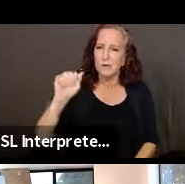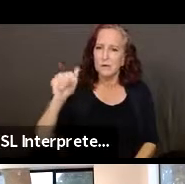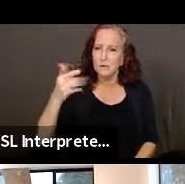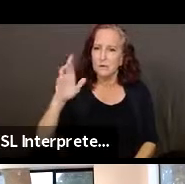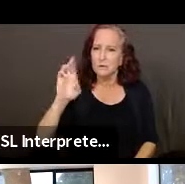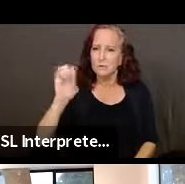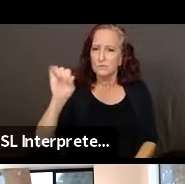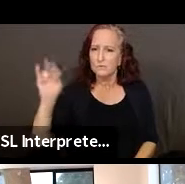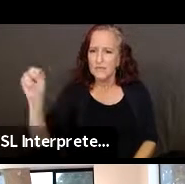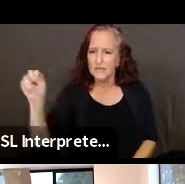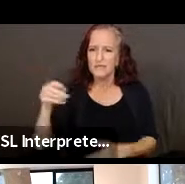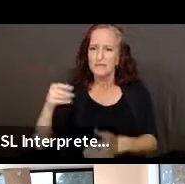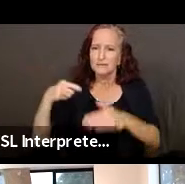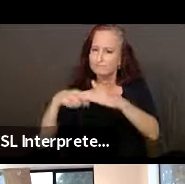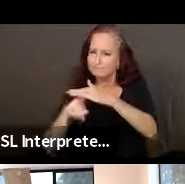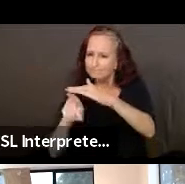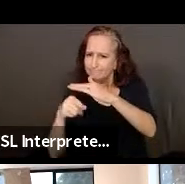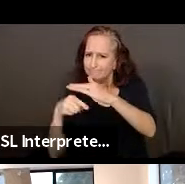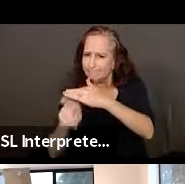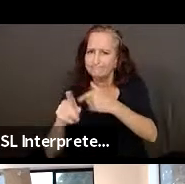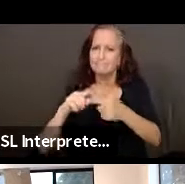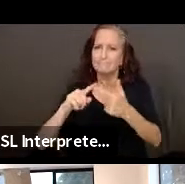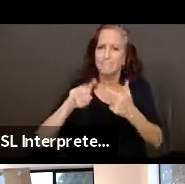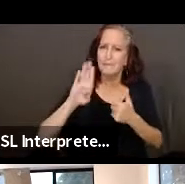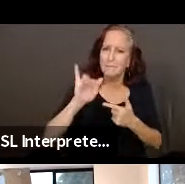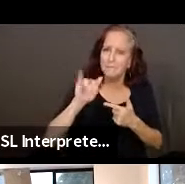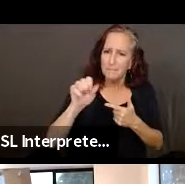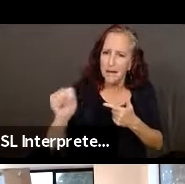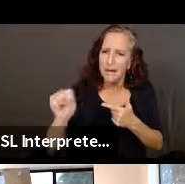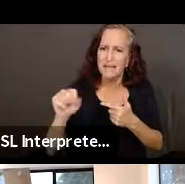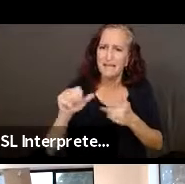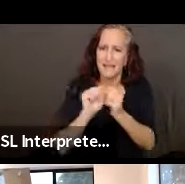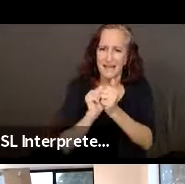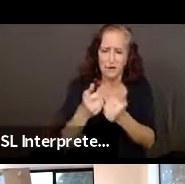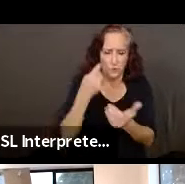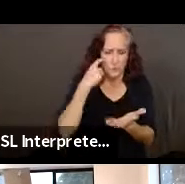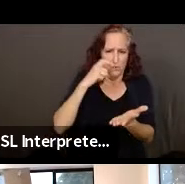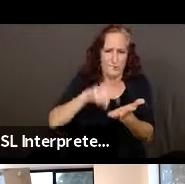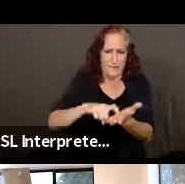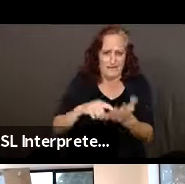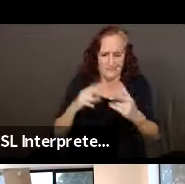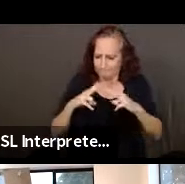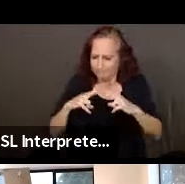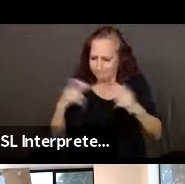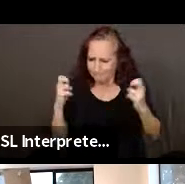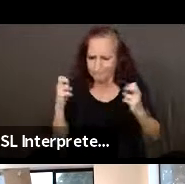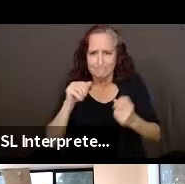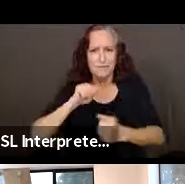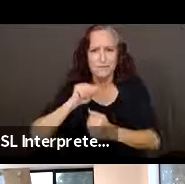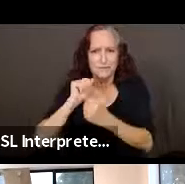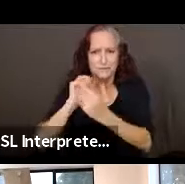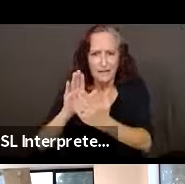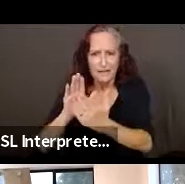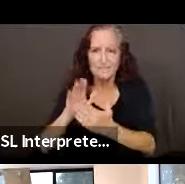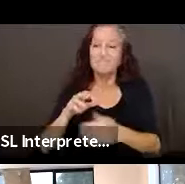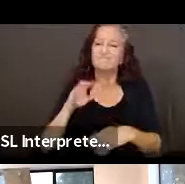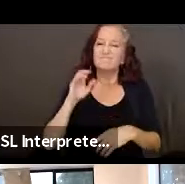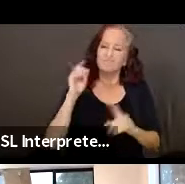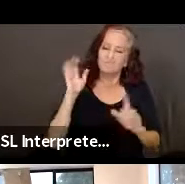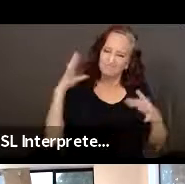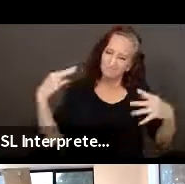systemic inequities that keep people in our lives from thriving? And how can we do that better? And so I wrote the book to answer those